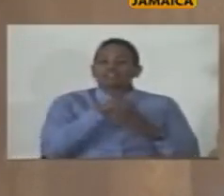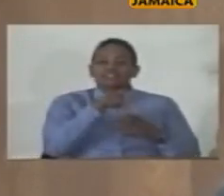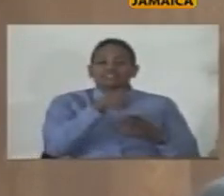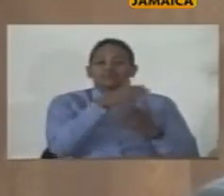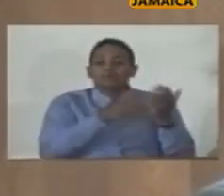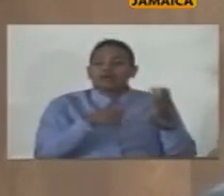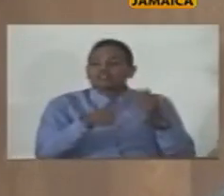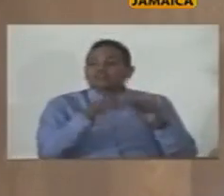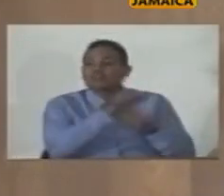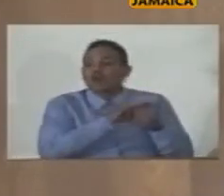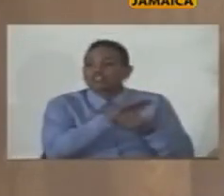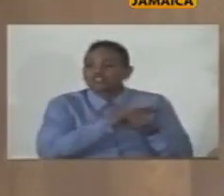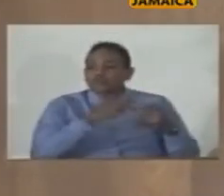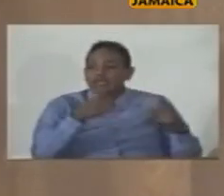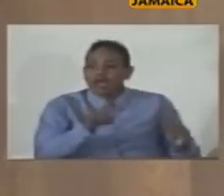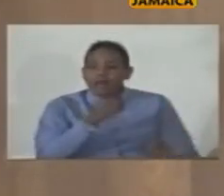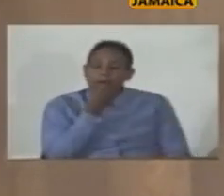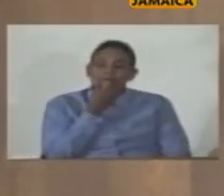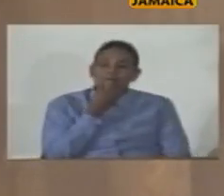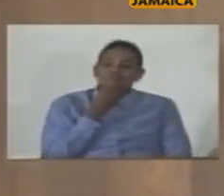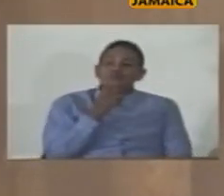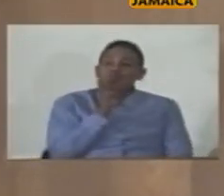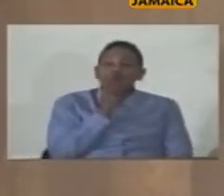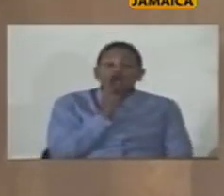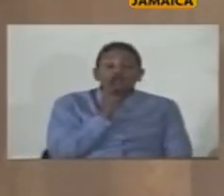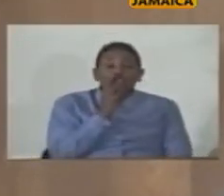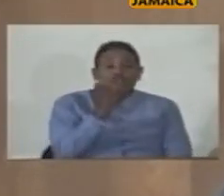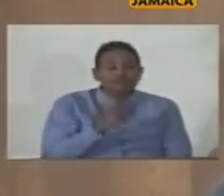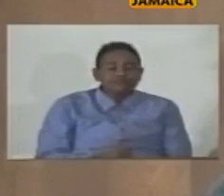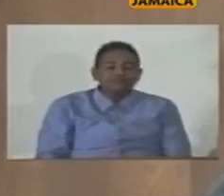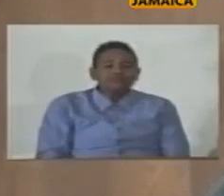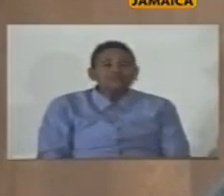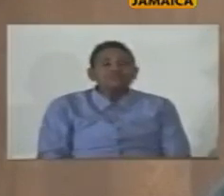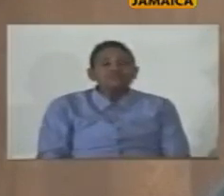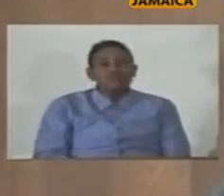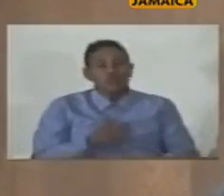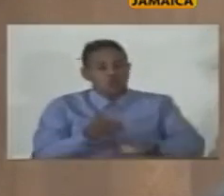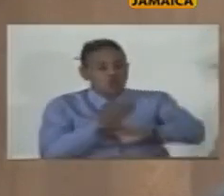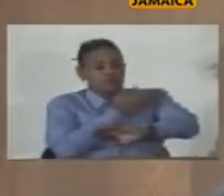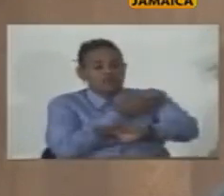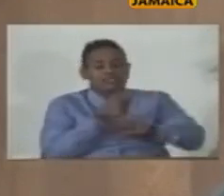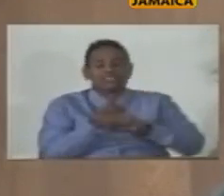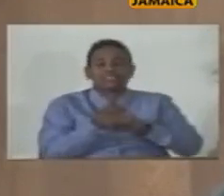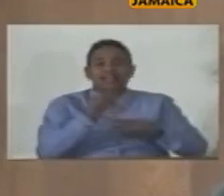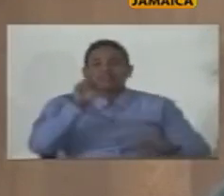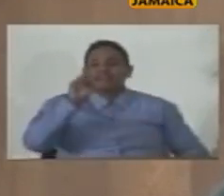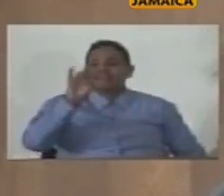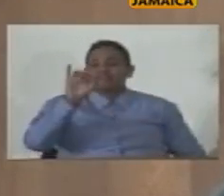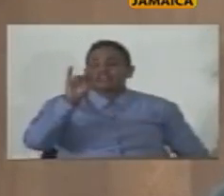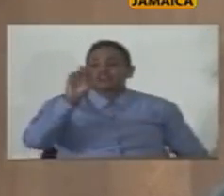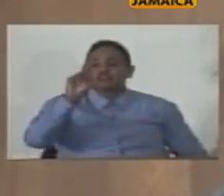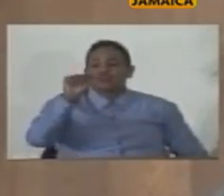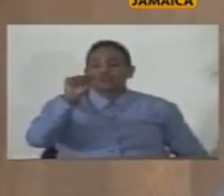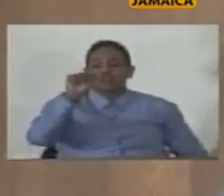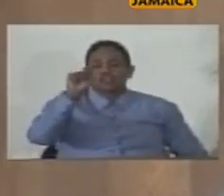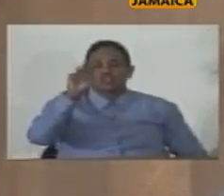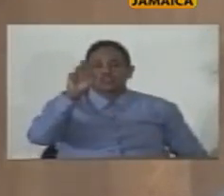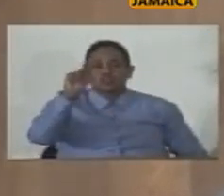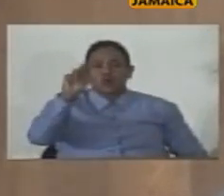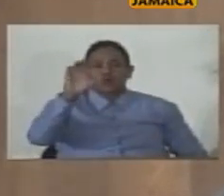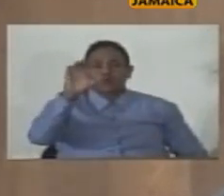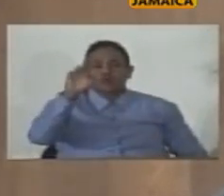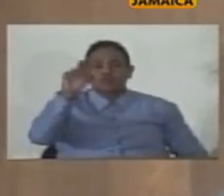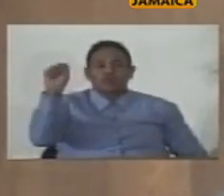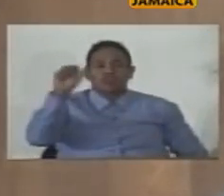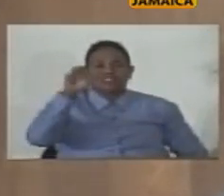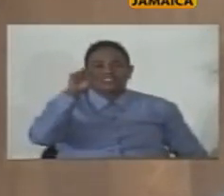of the constituency. Water. The upgrade of the Victoria Town Krusky's water scheme